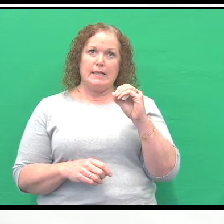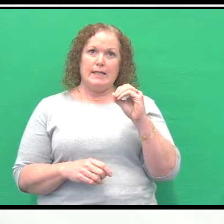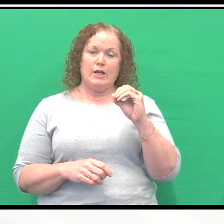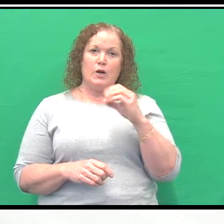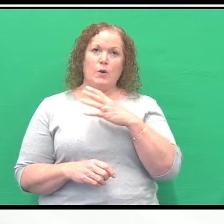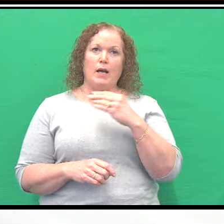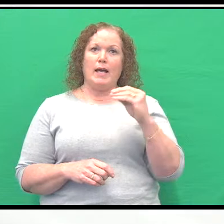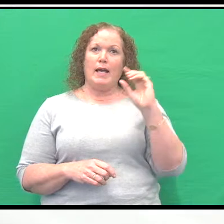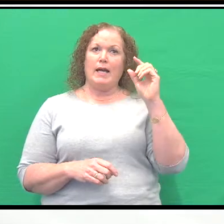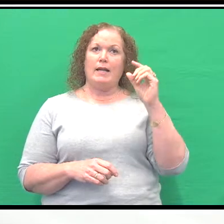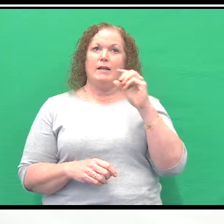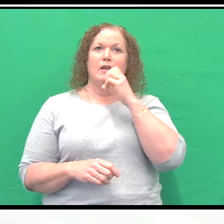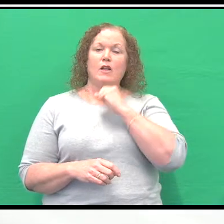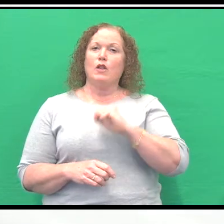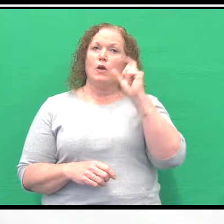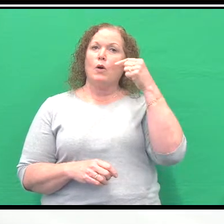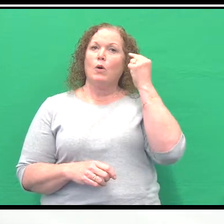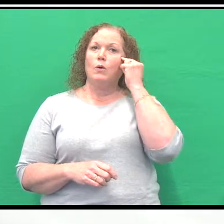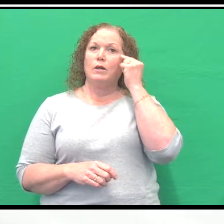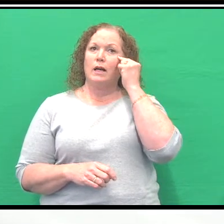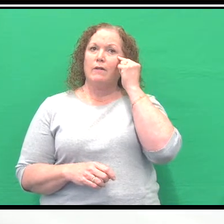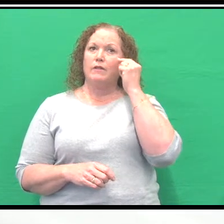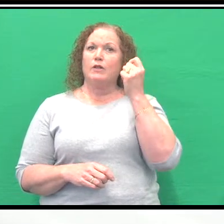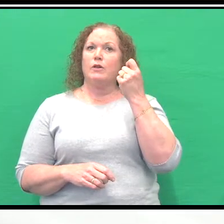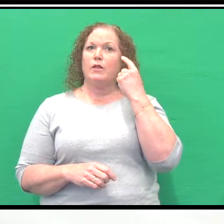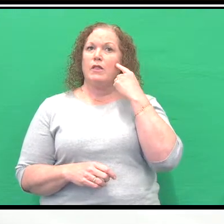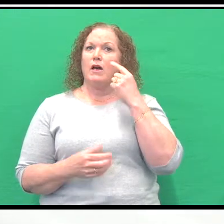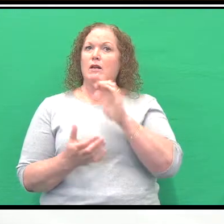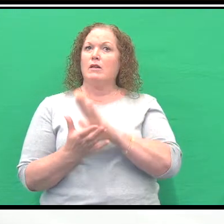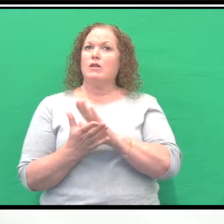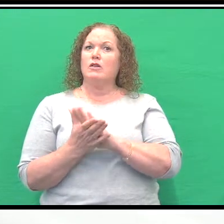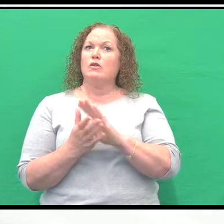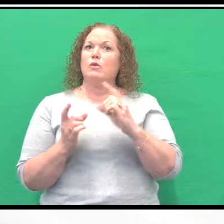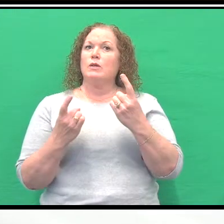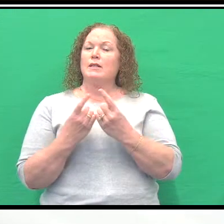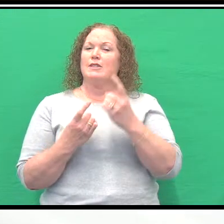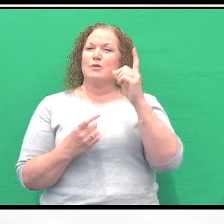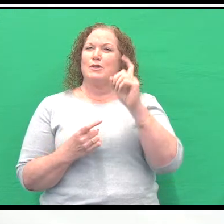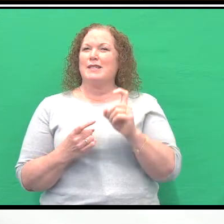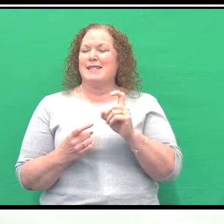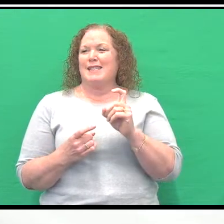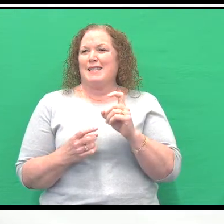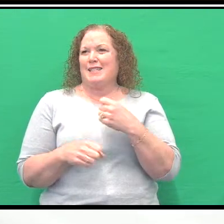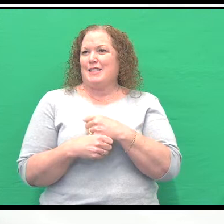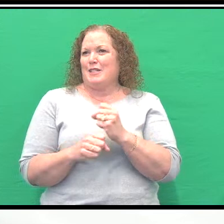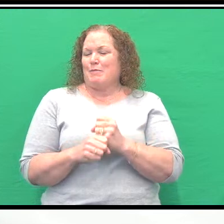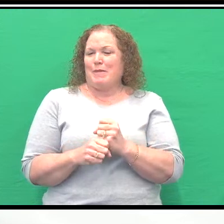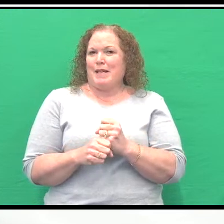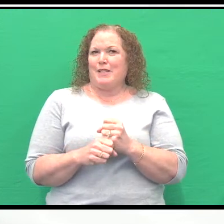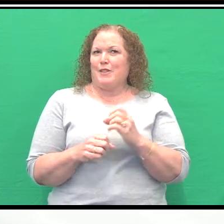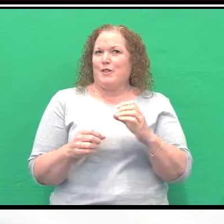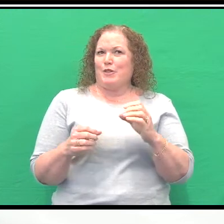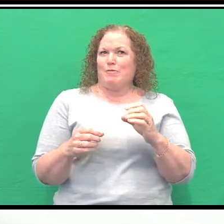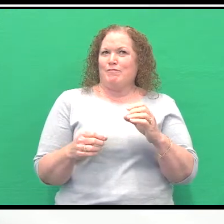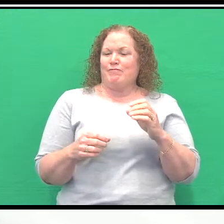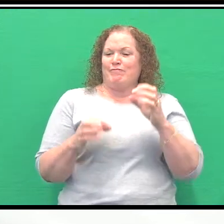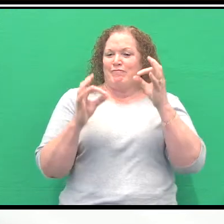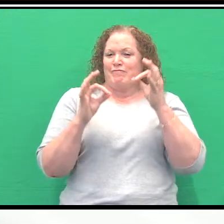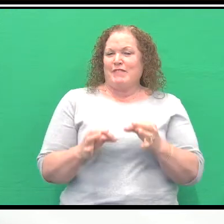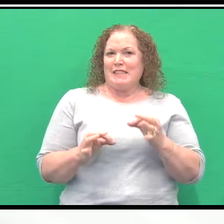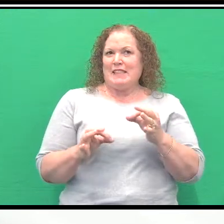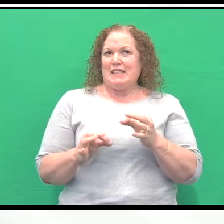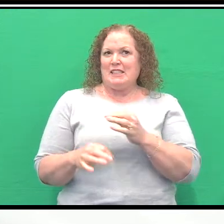the need to give school districts latitude in implementing these kinds of laws, but Governor